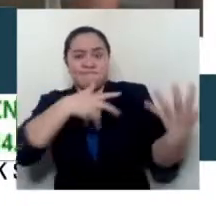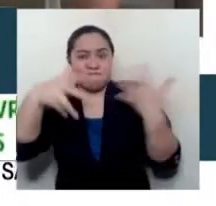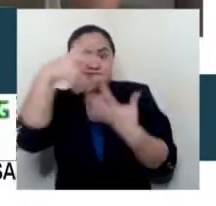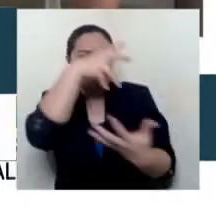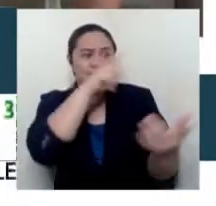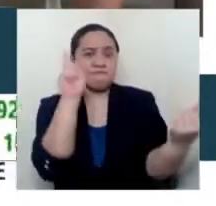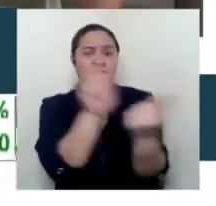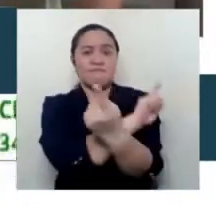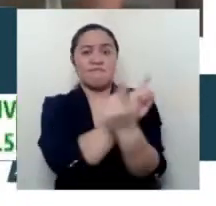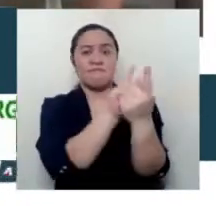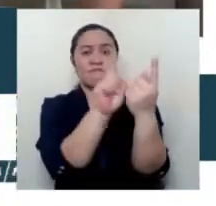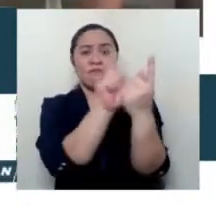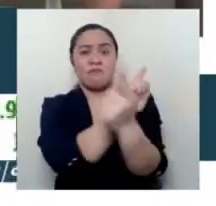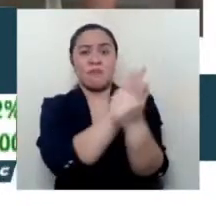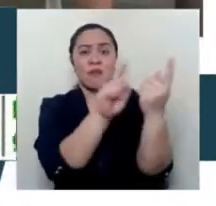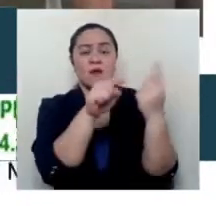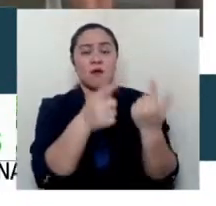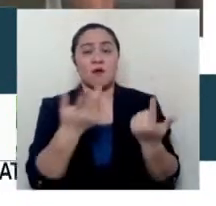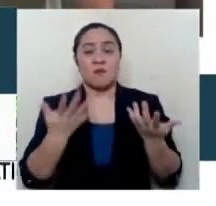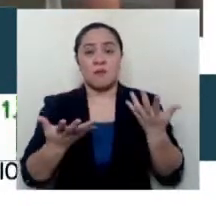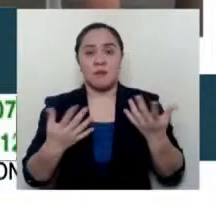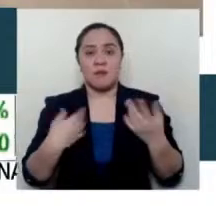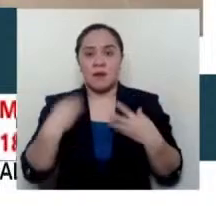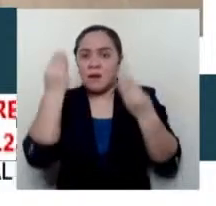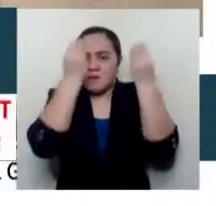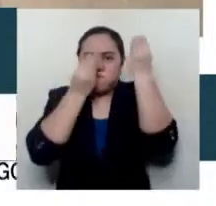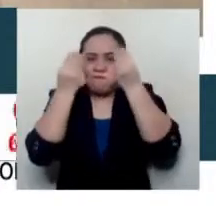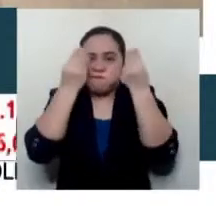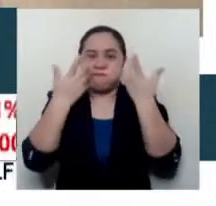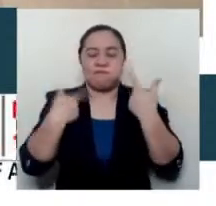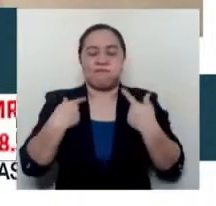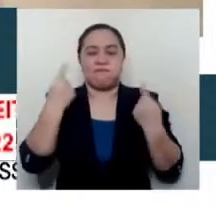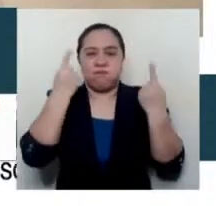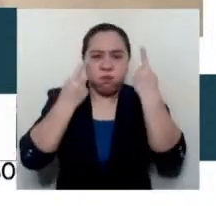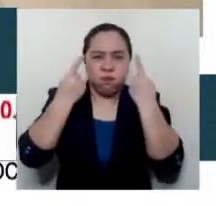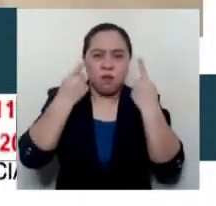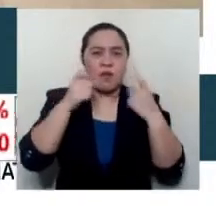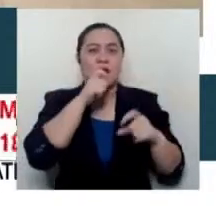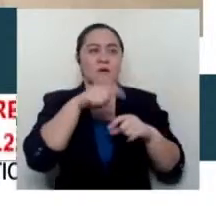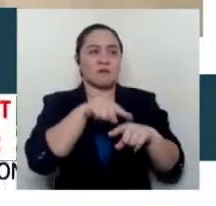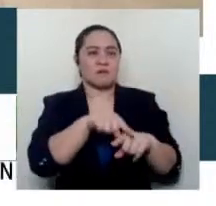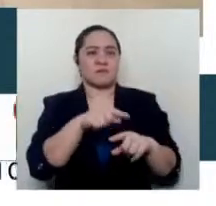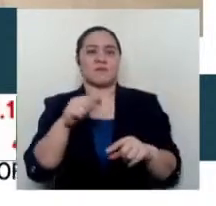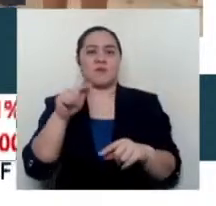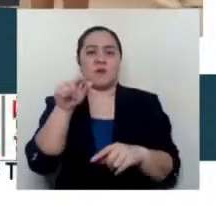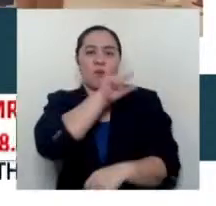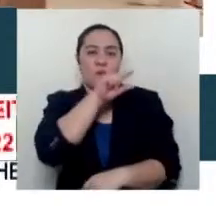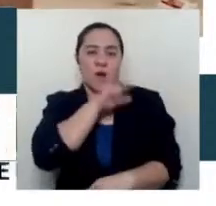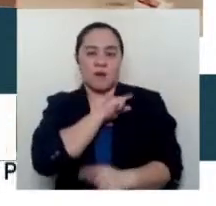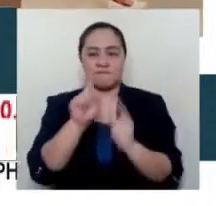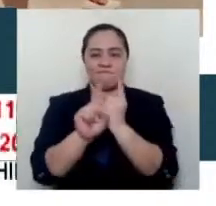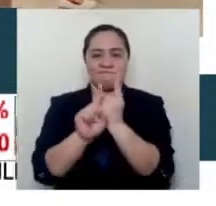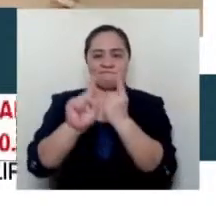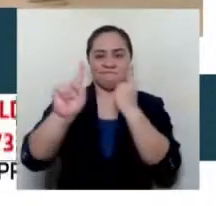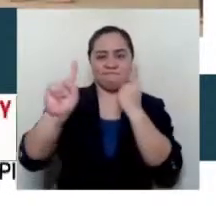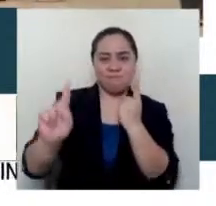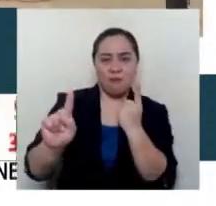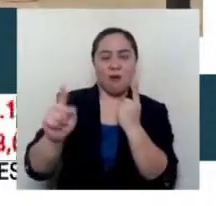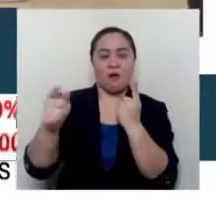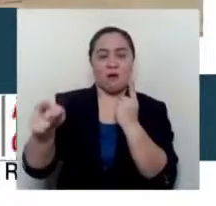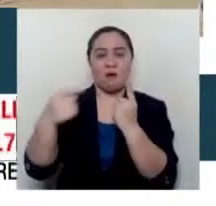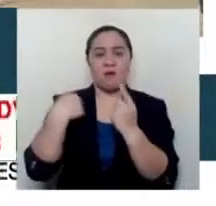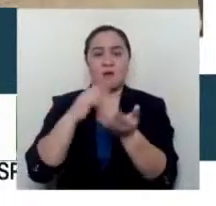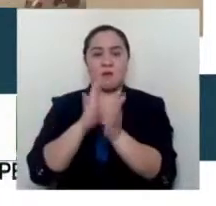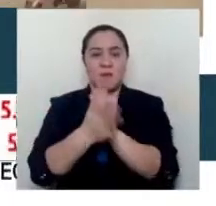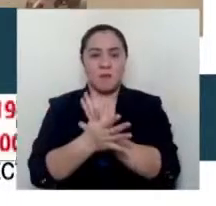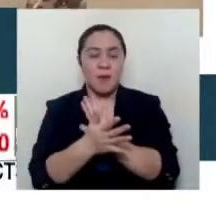I'm sure you'd be quite concerned about making sure about air quality, physical distancing, putting on your mask and shield. So